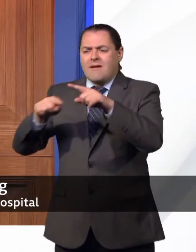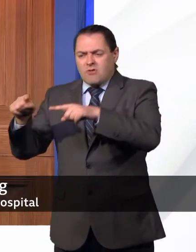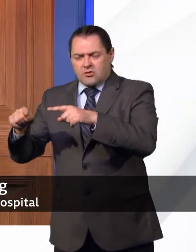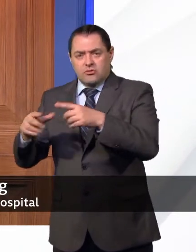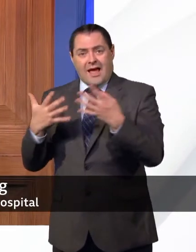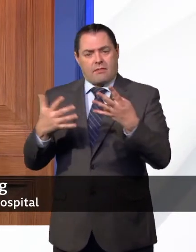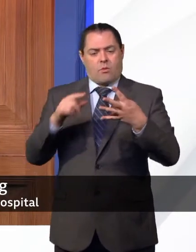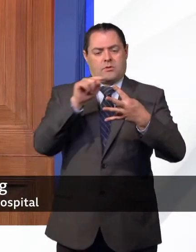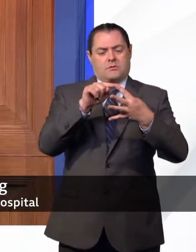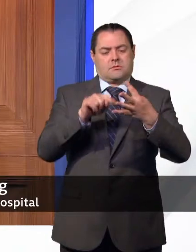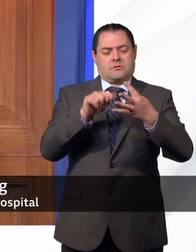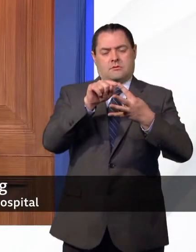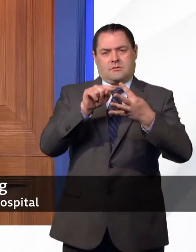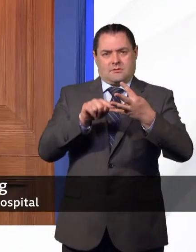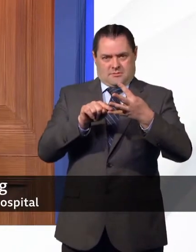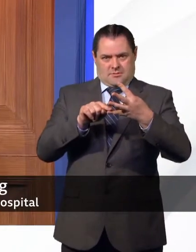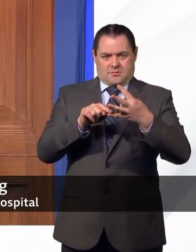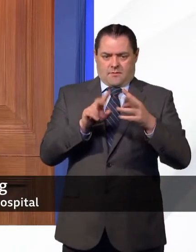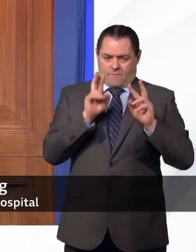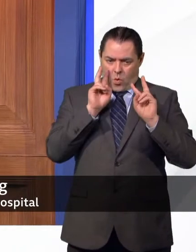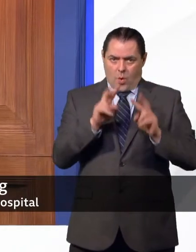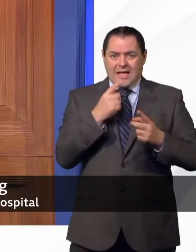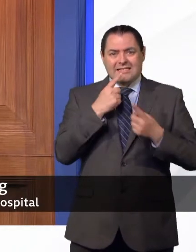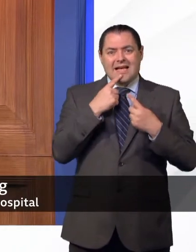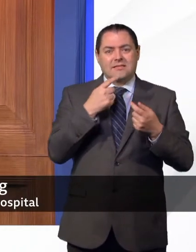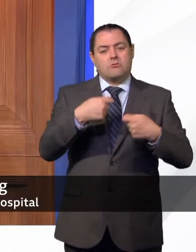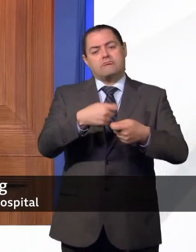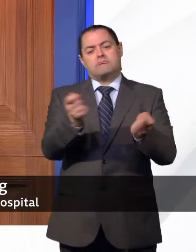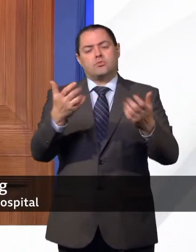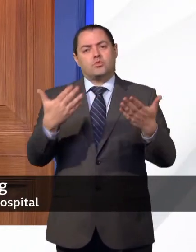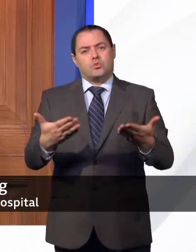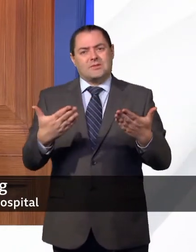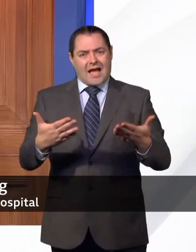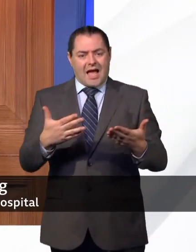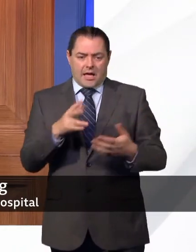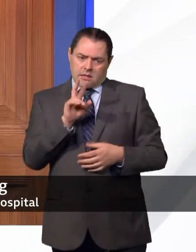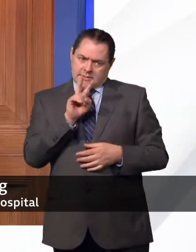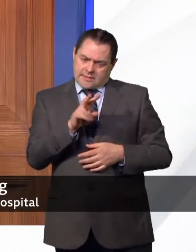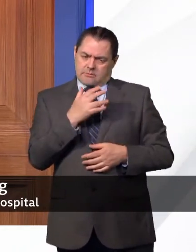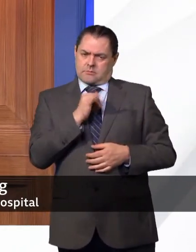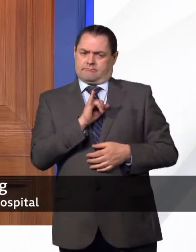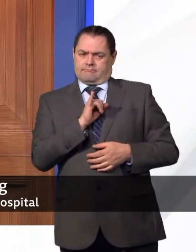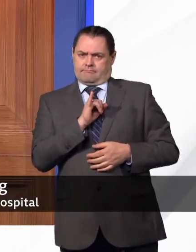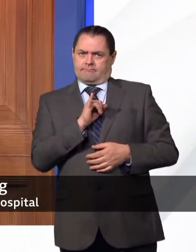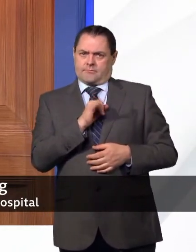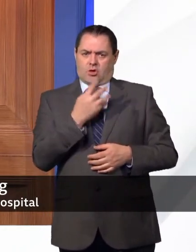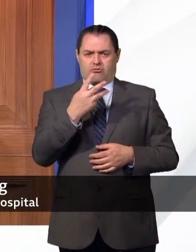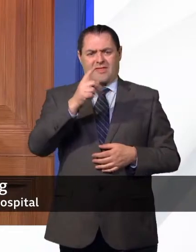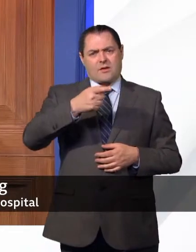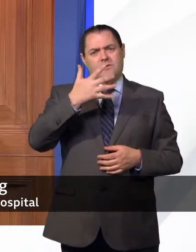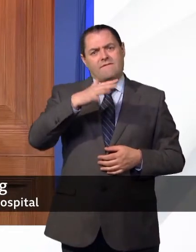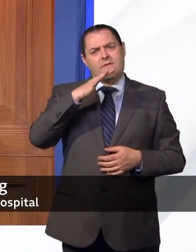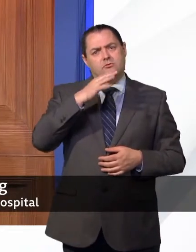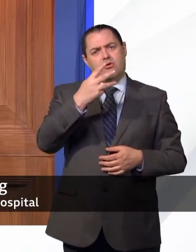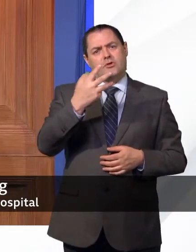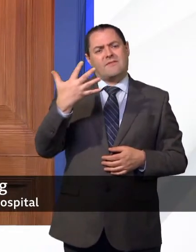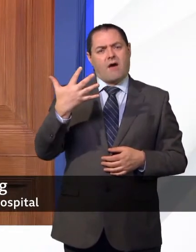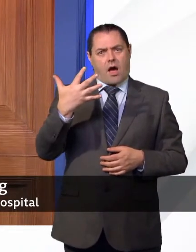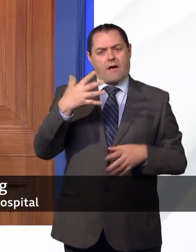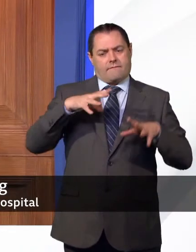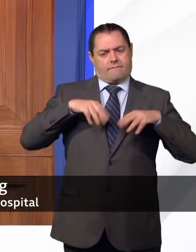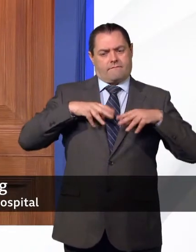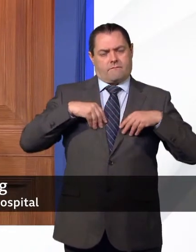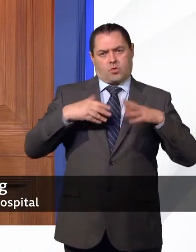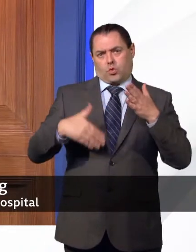part. And if you just look at the pure data, which is out today, it looks quite worrying. So we had 3,535 cases of